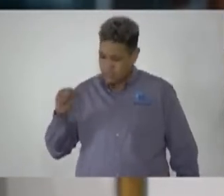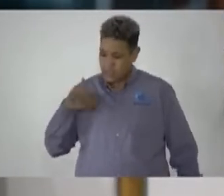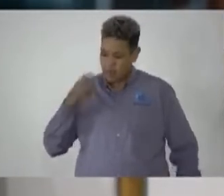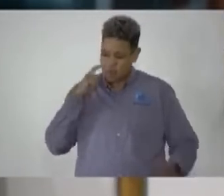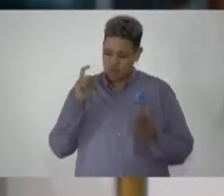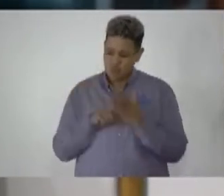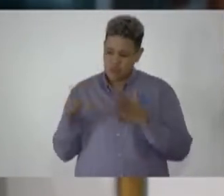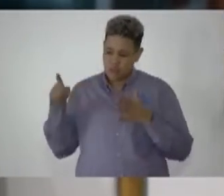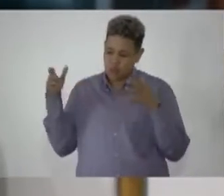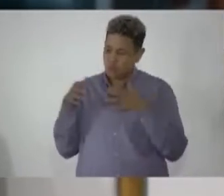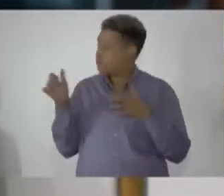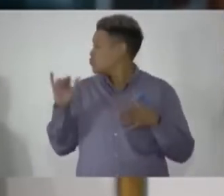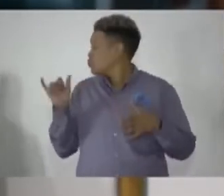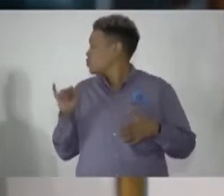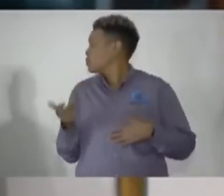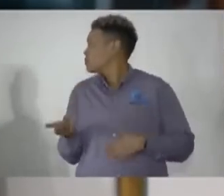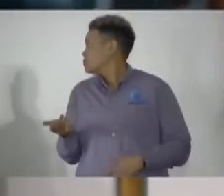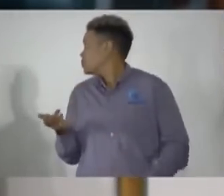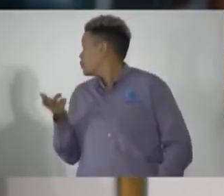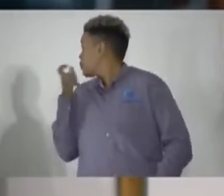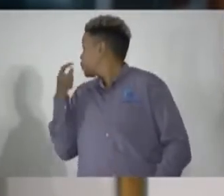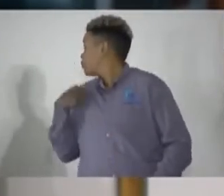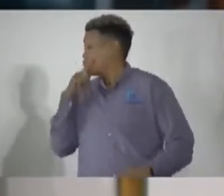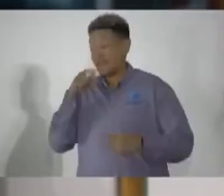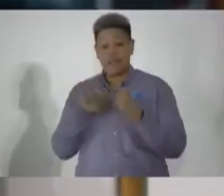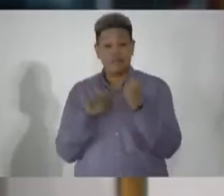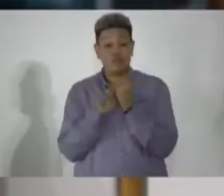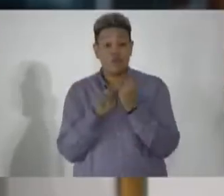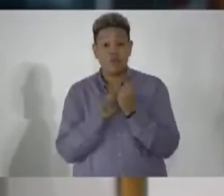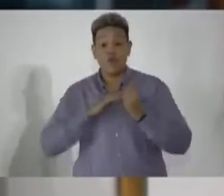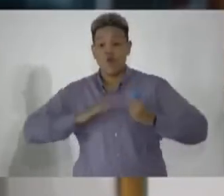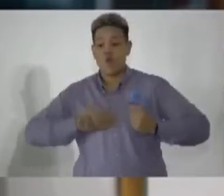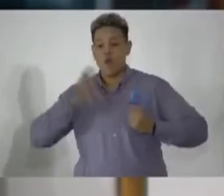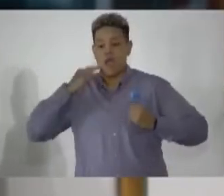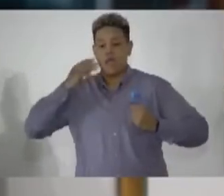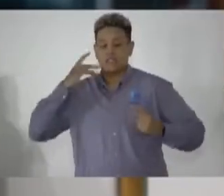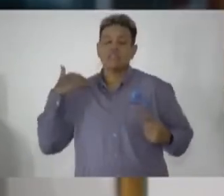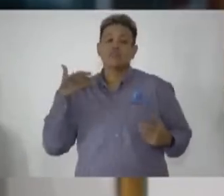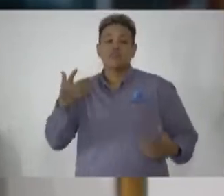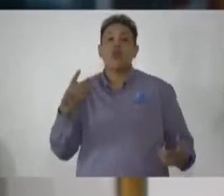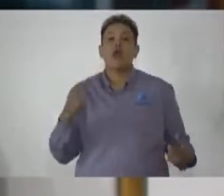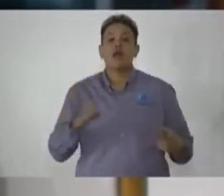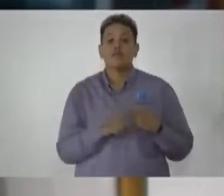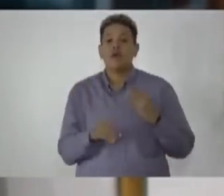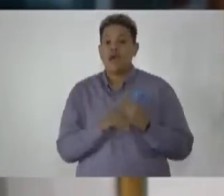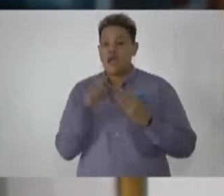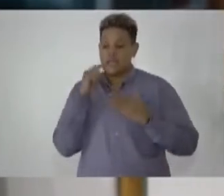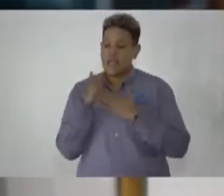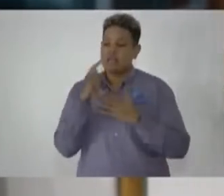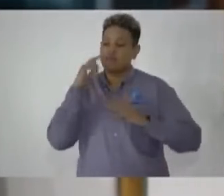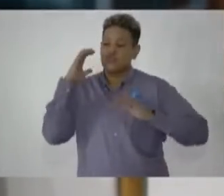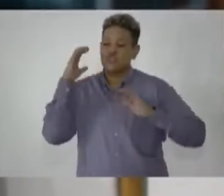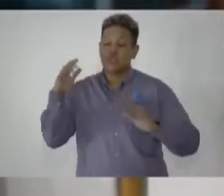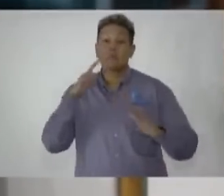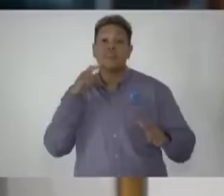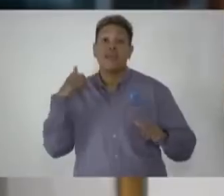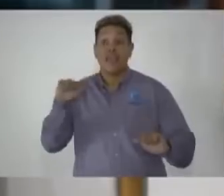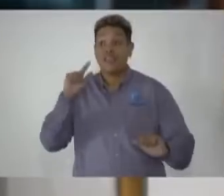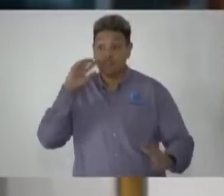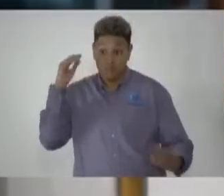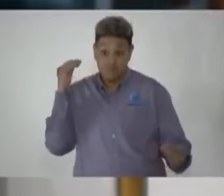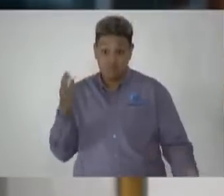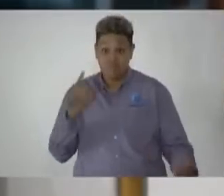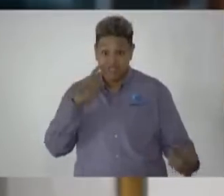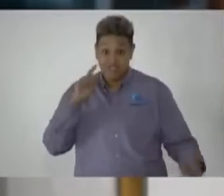recognize those groups who have supported our journey and helped to champion the efforts that have brought us